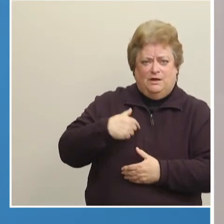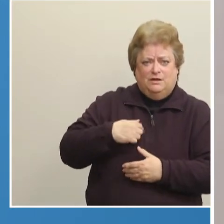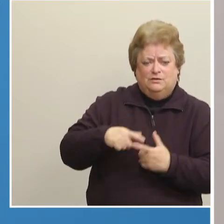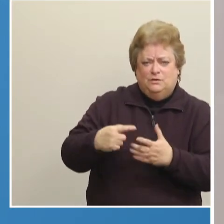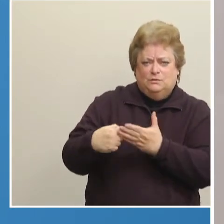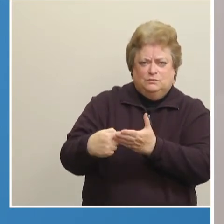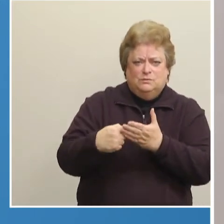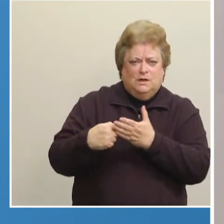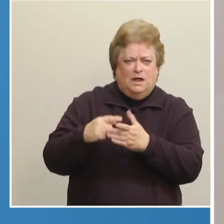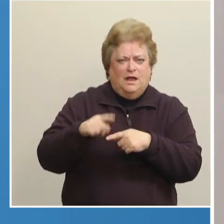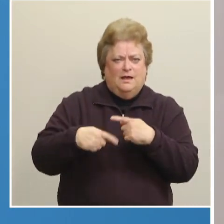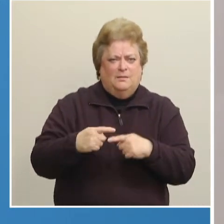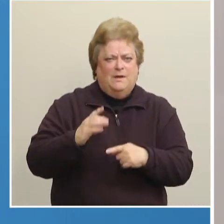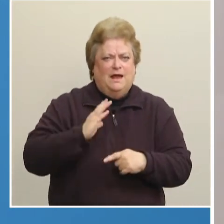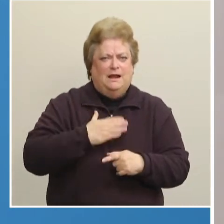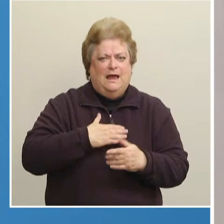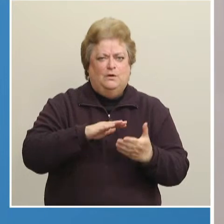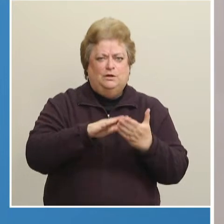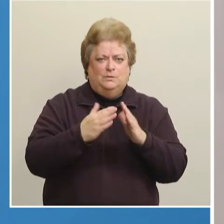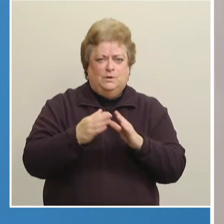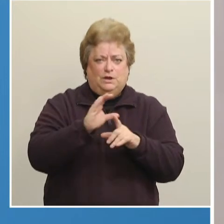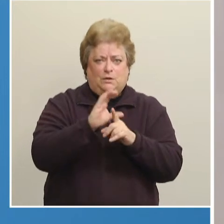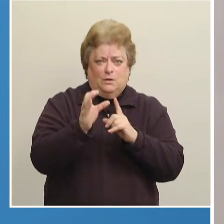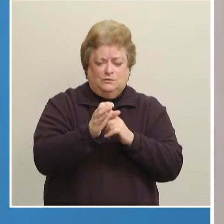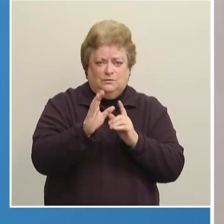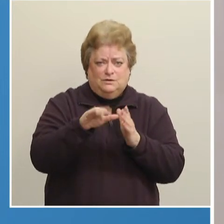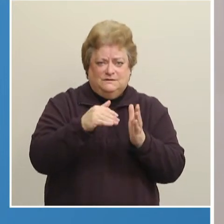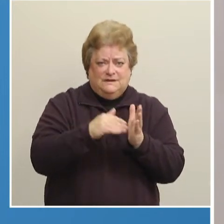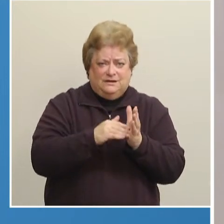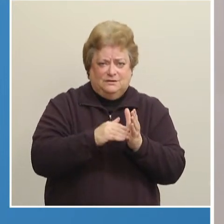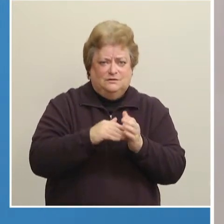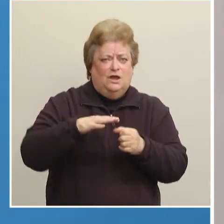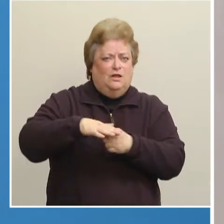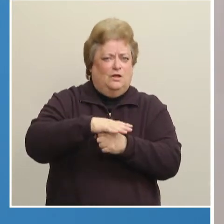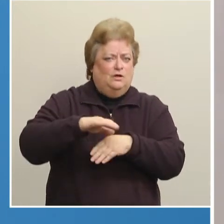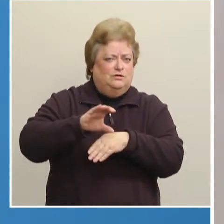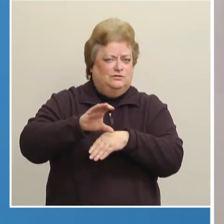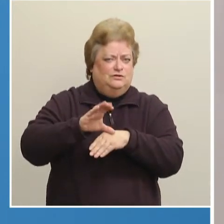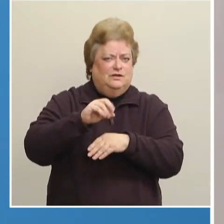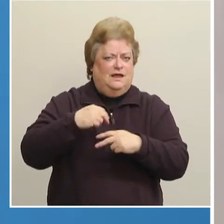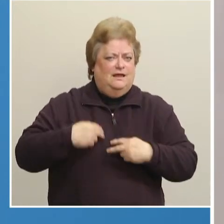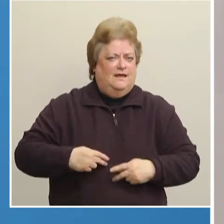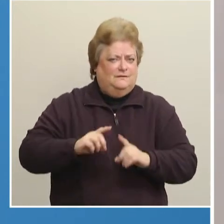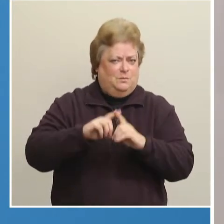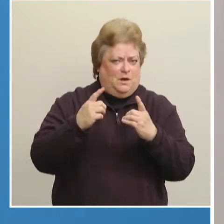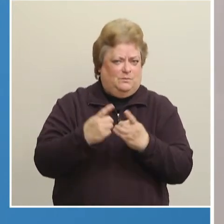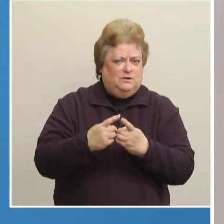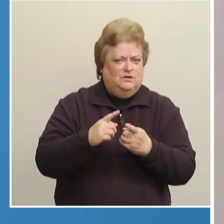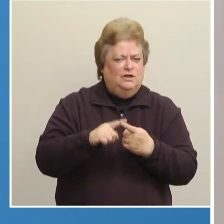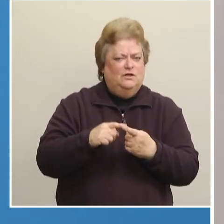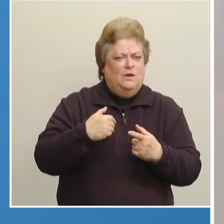the collaboration between our community cultural centers, local churches, and the health department to host some smaller